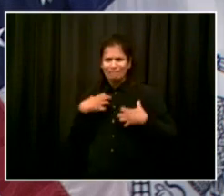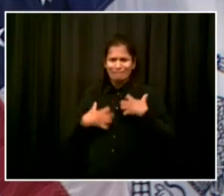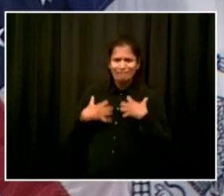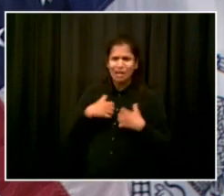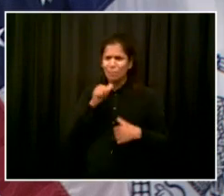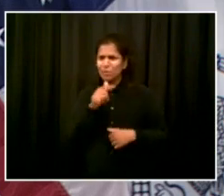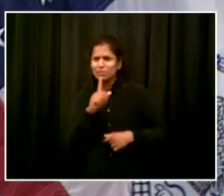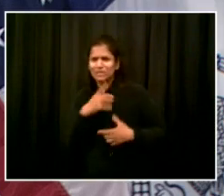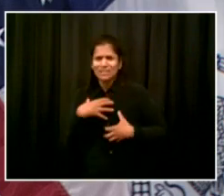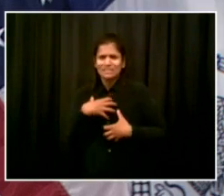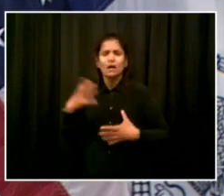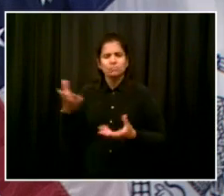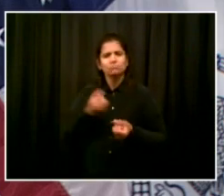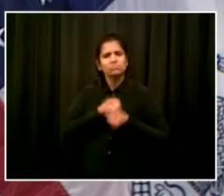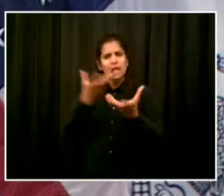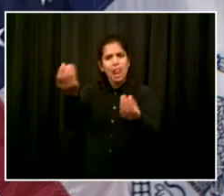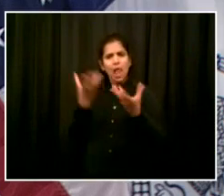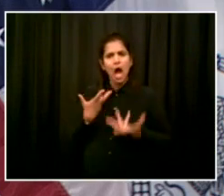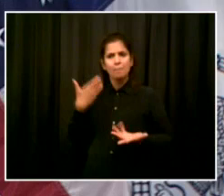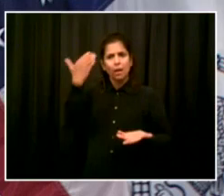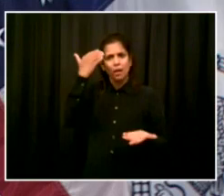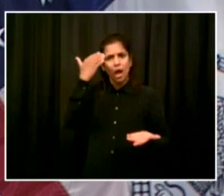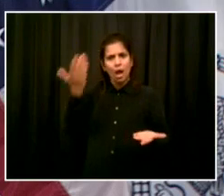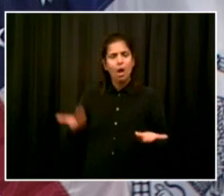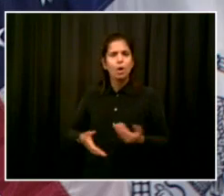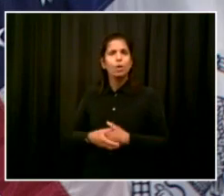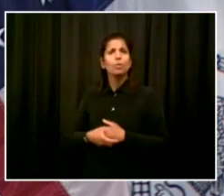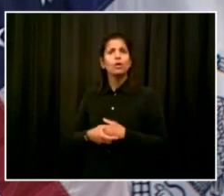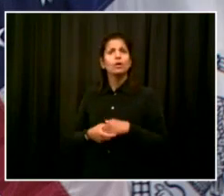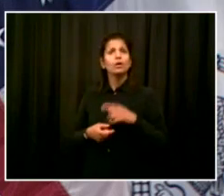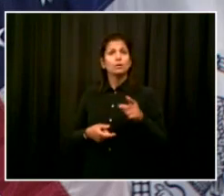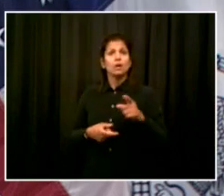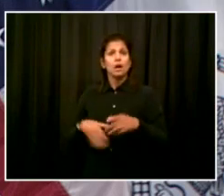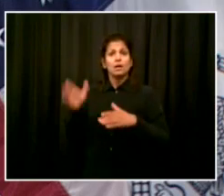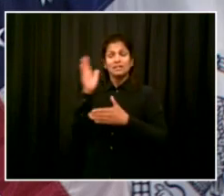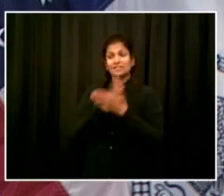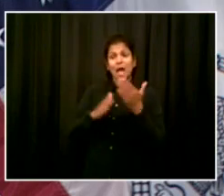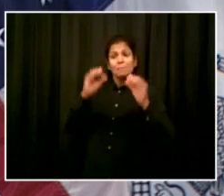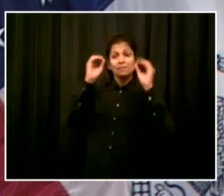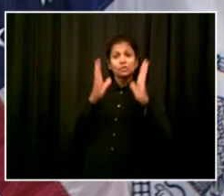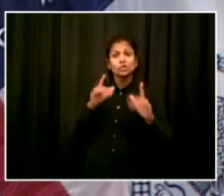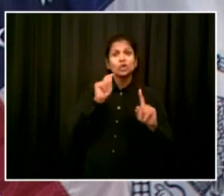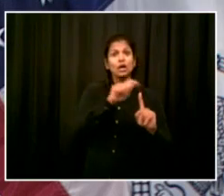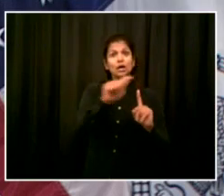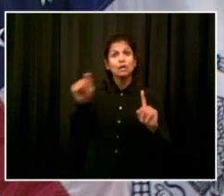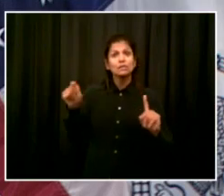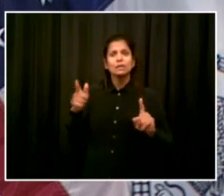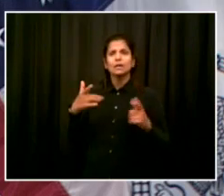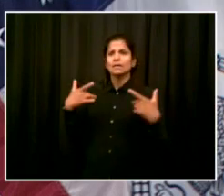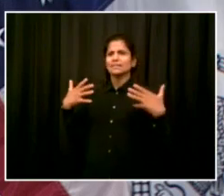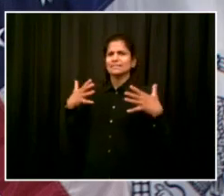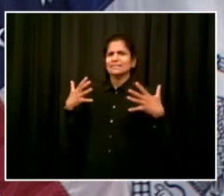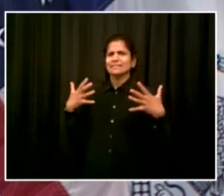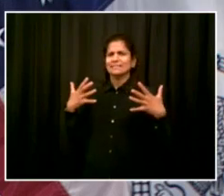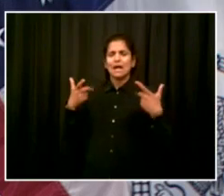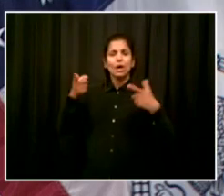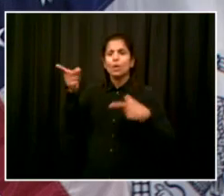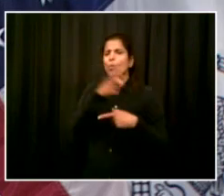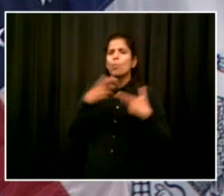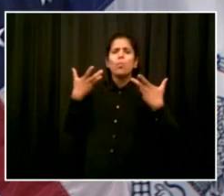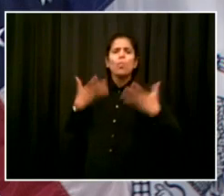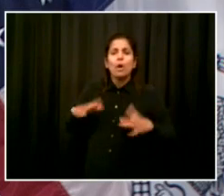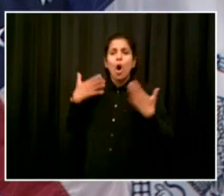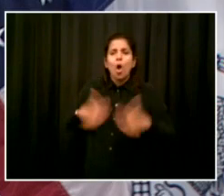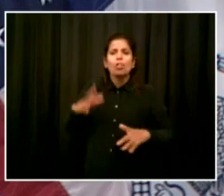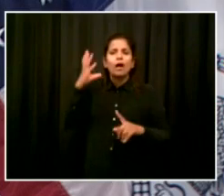they have pre-existing medical conditions. Those folks will get an exemption, obviously. We know there'll be a certain number